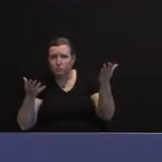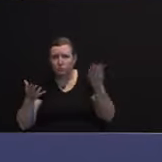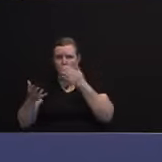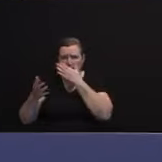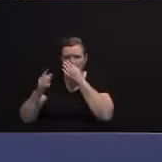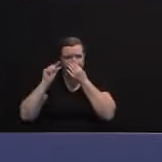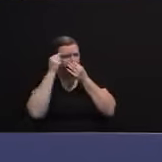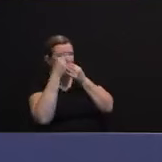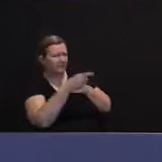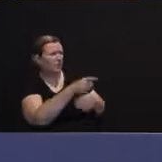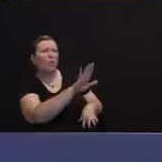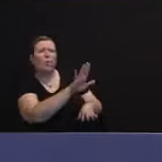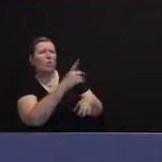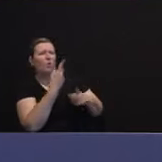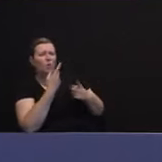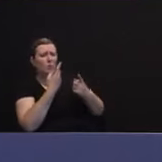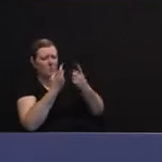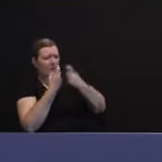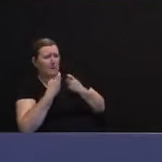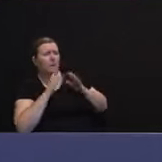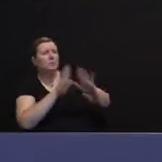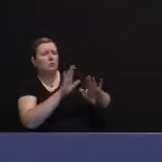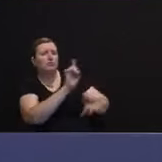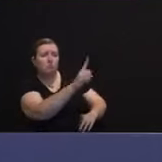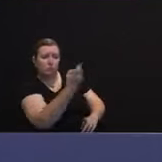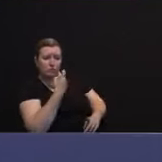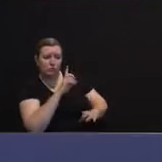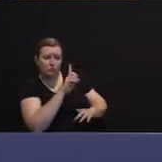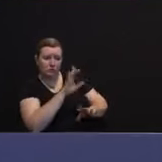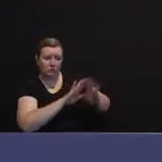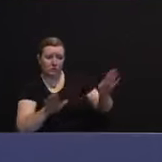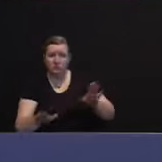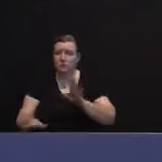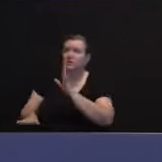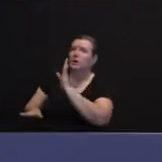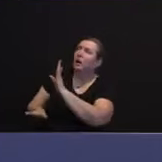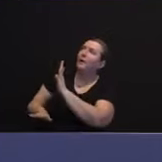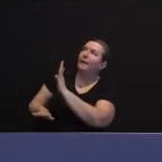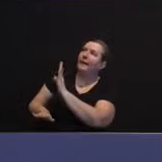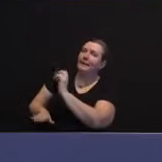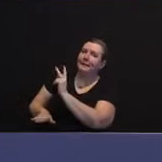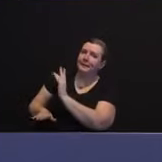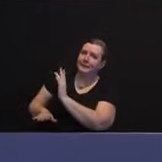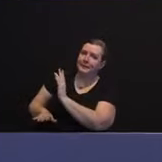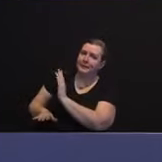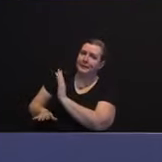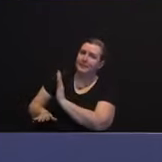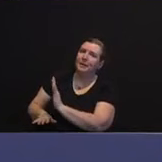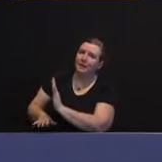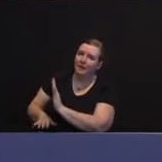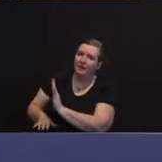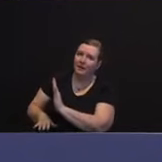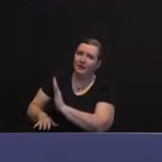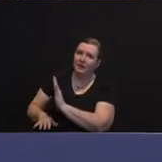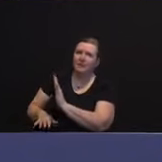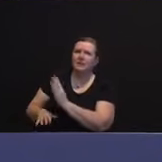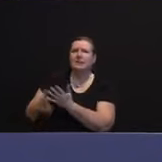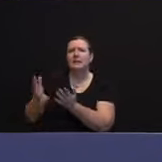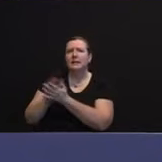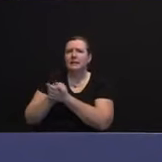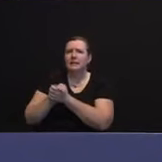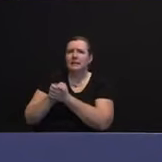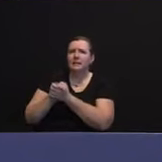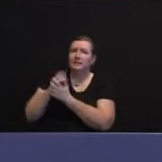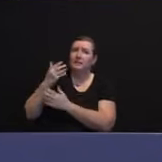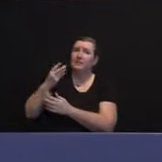a lot of restaurant owners feel like they're being punished, I guess, quote, punished for a few bad actors, unquote, with